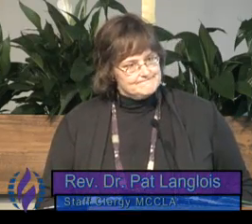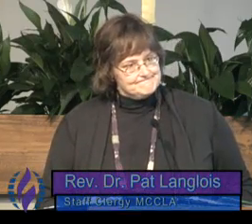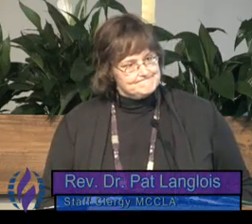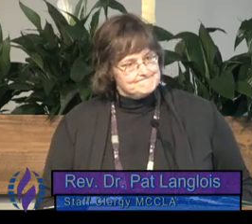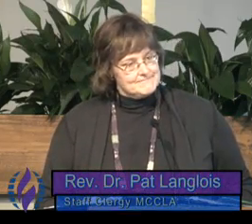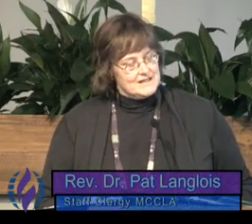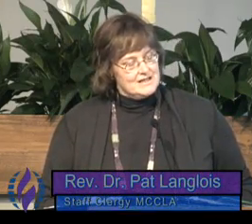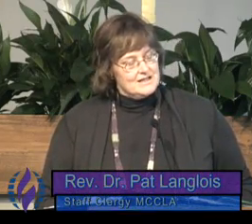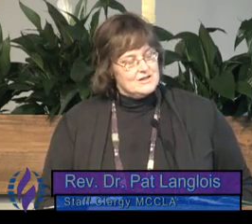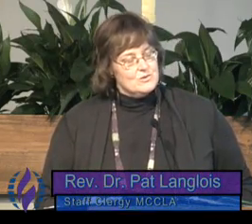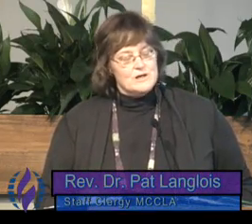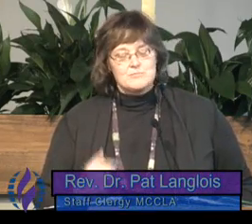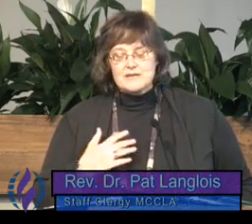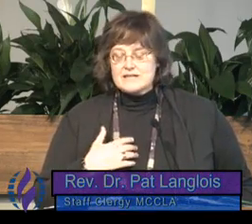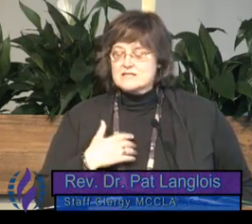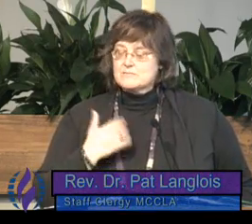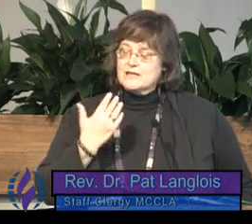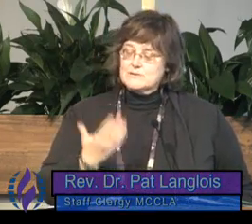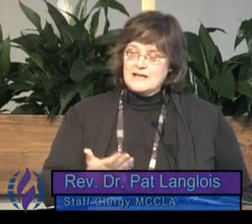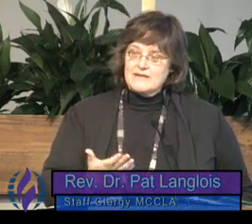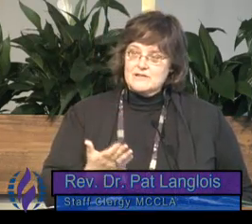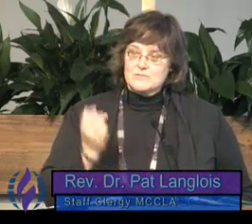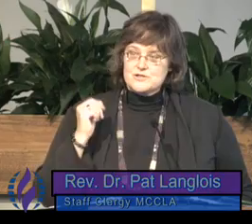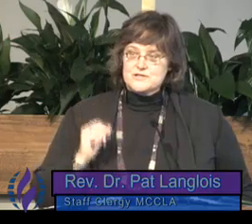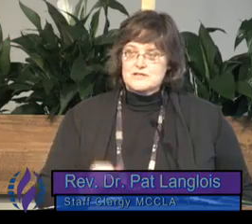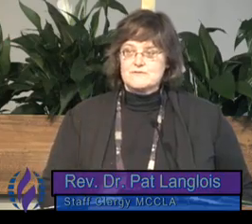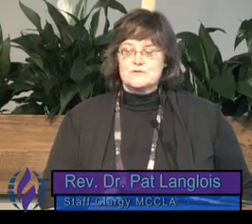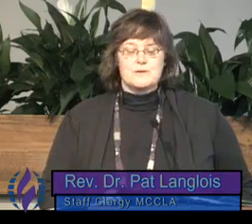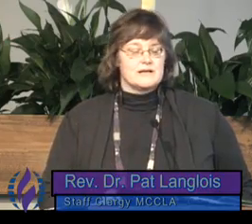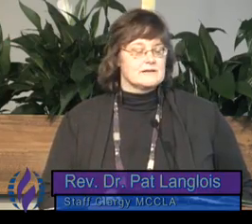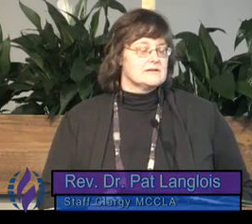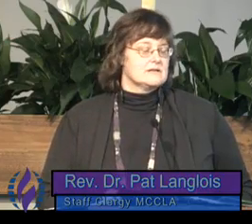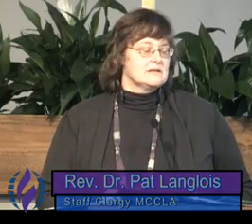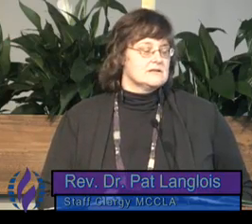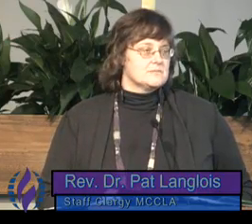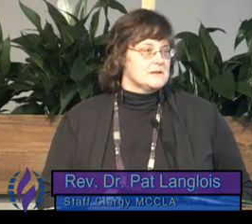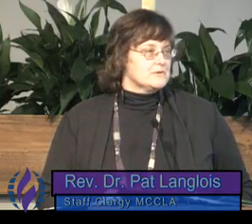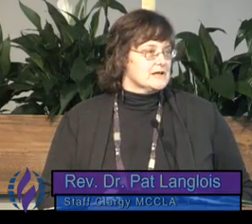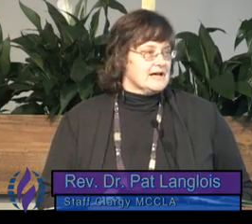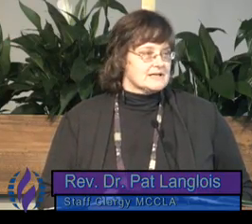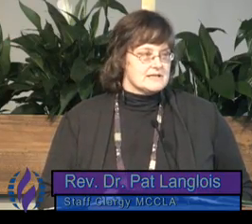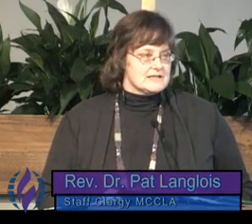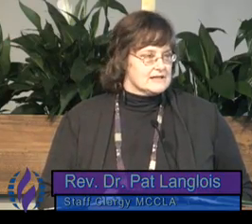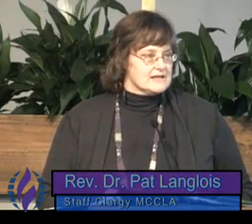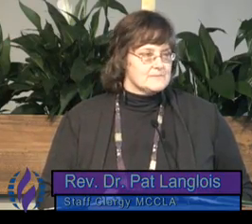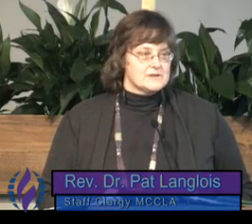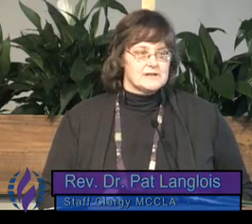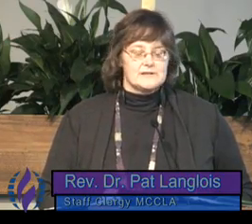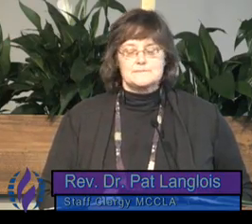meal. We are blessed to be able to have an emergency food bank that